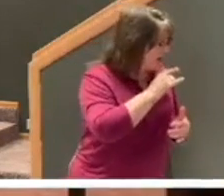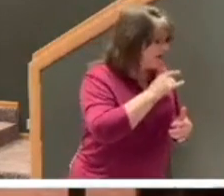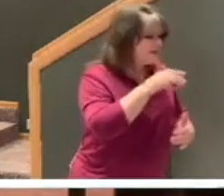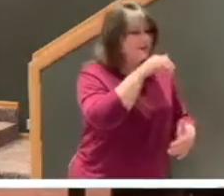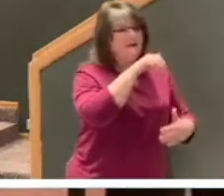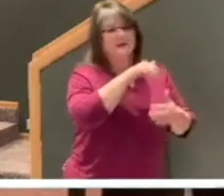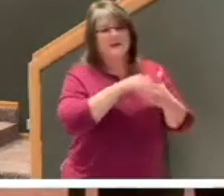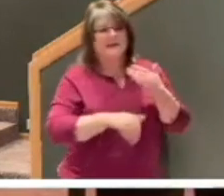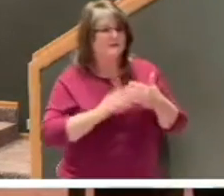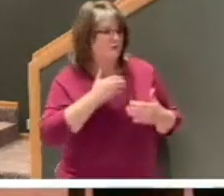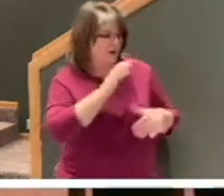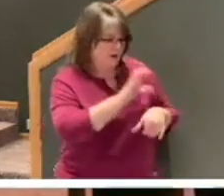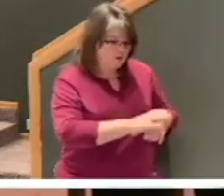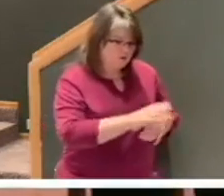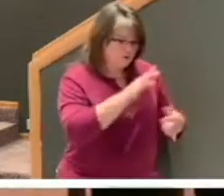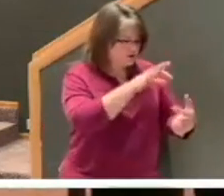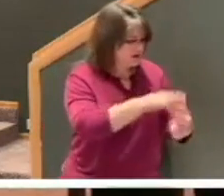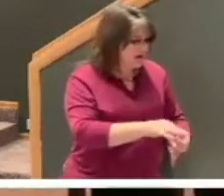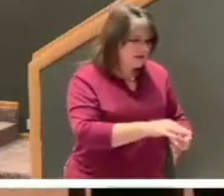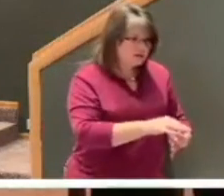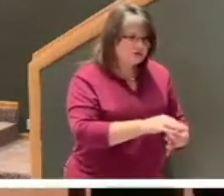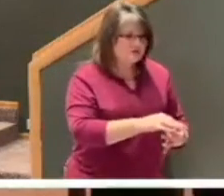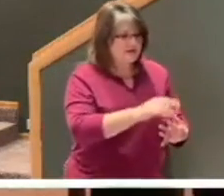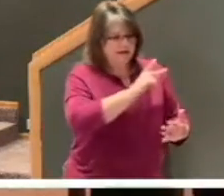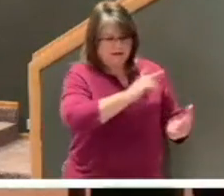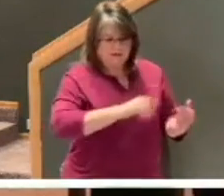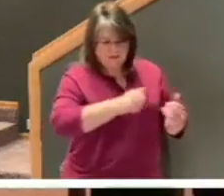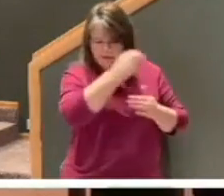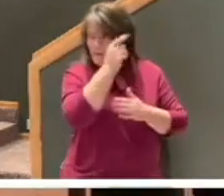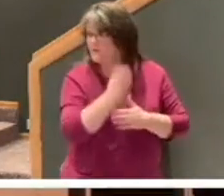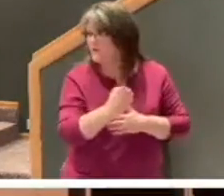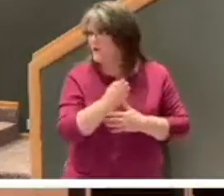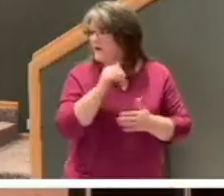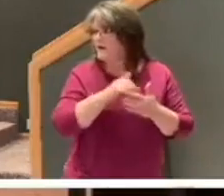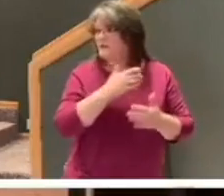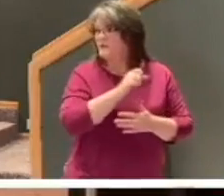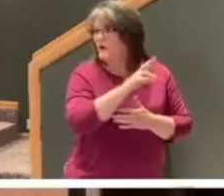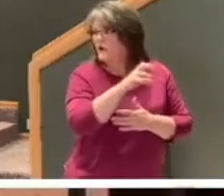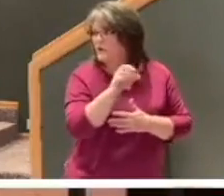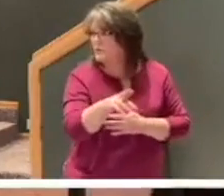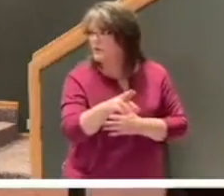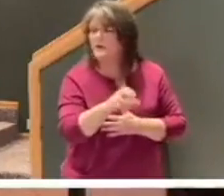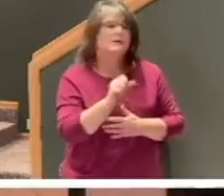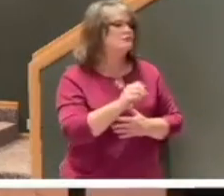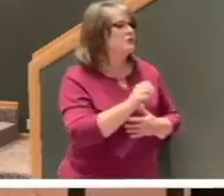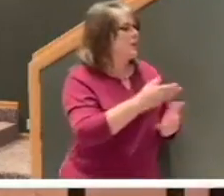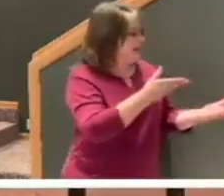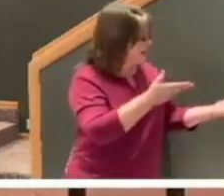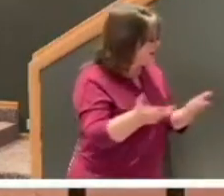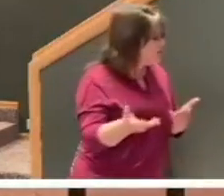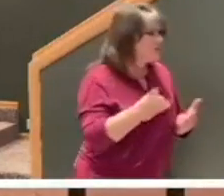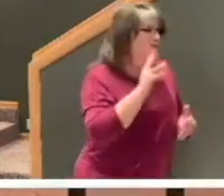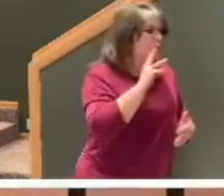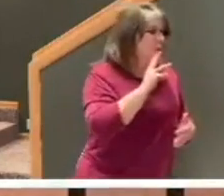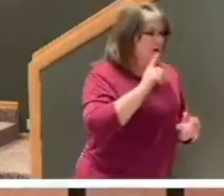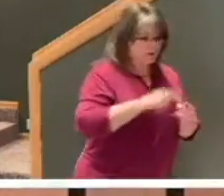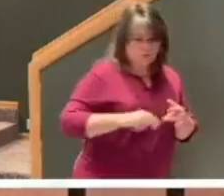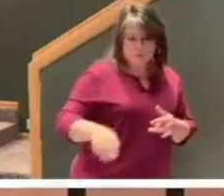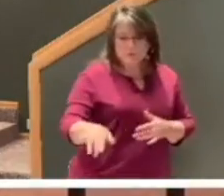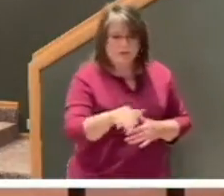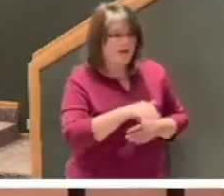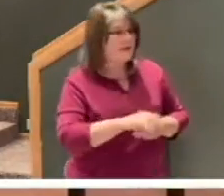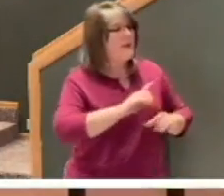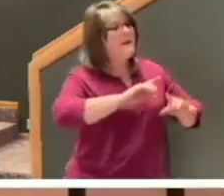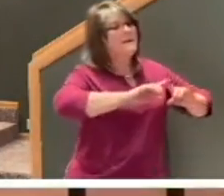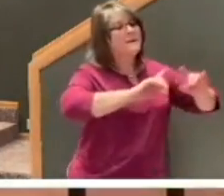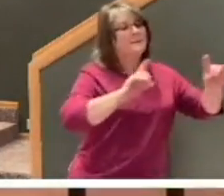into our church connections and the kingdom of God, into our career. And so he brings water to those,